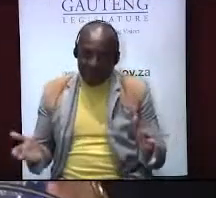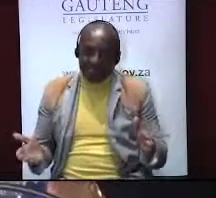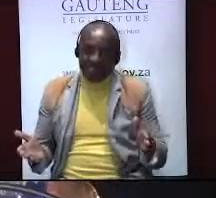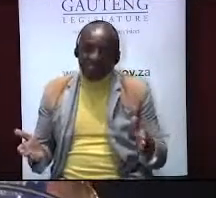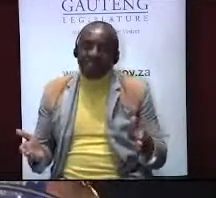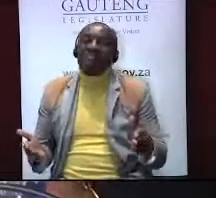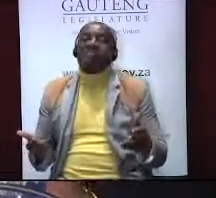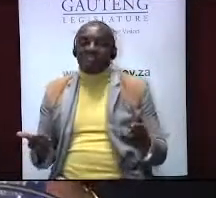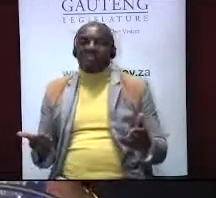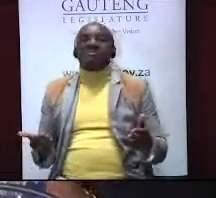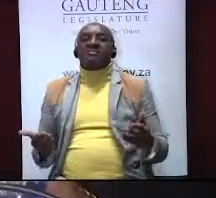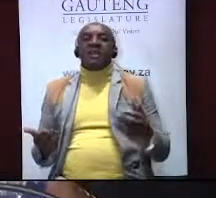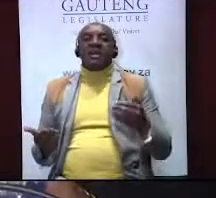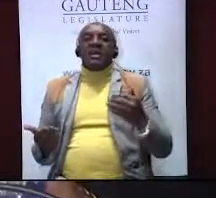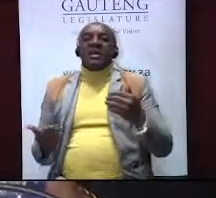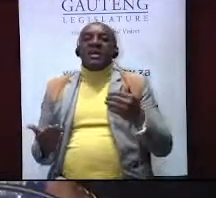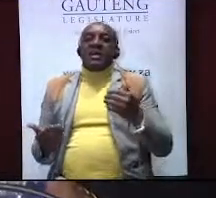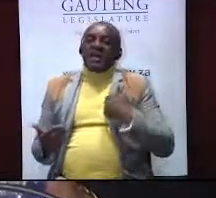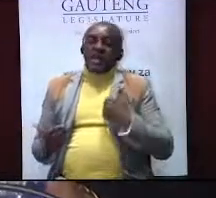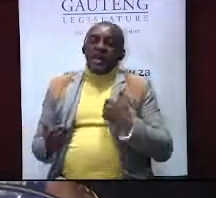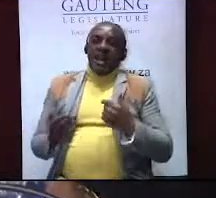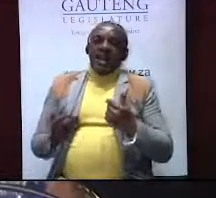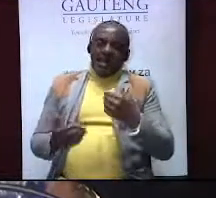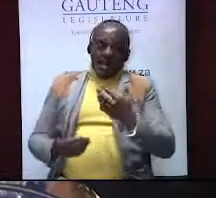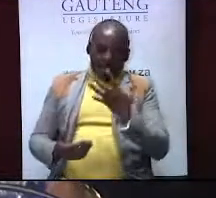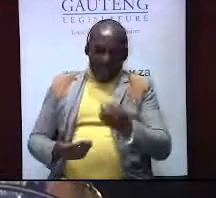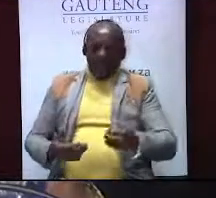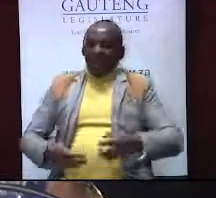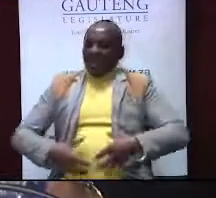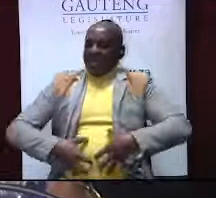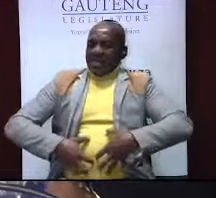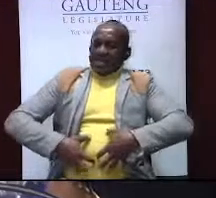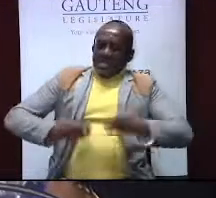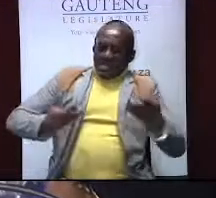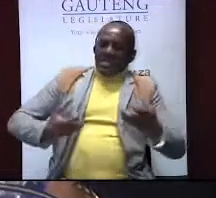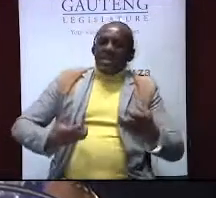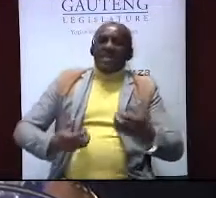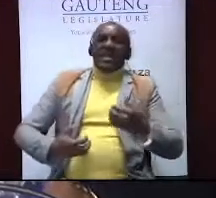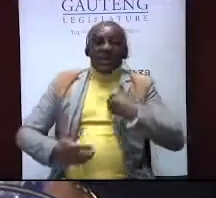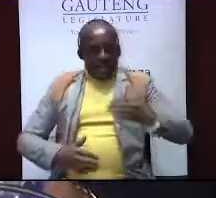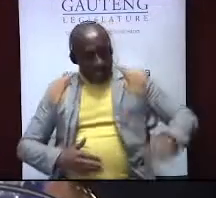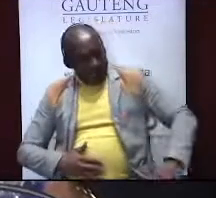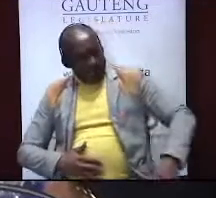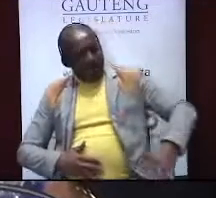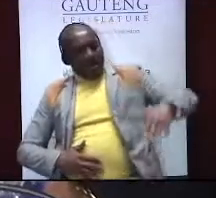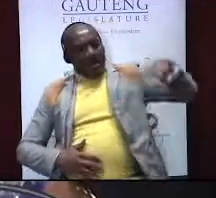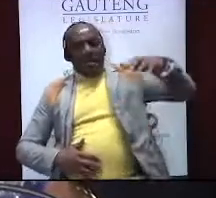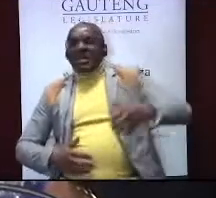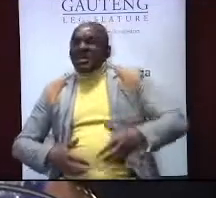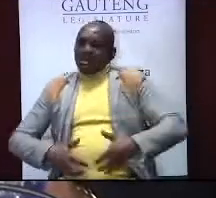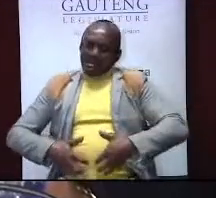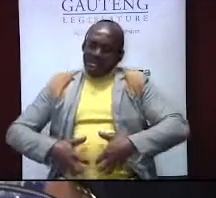We have angry, we raise angry young boys,